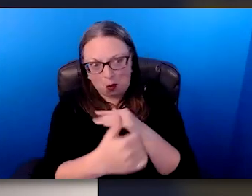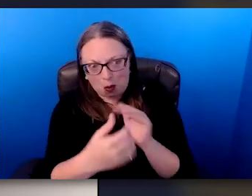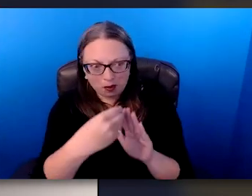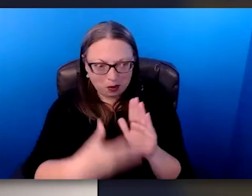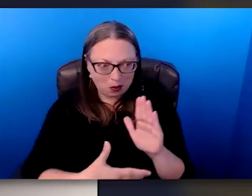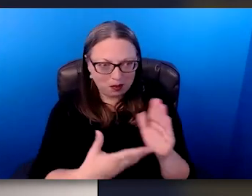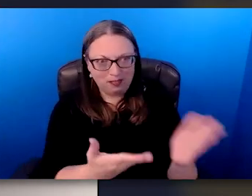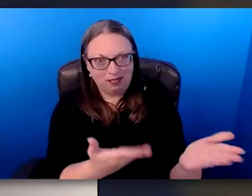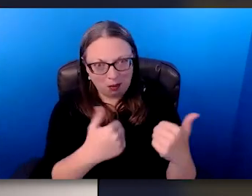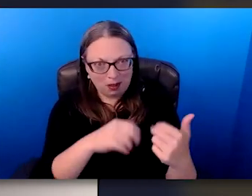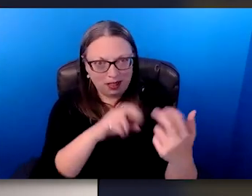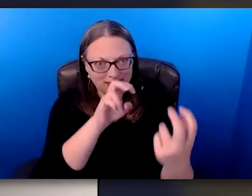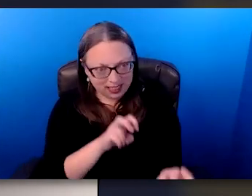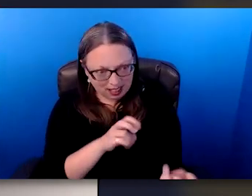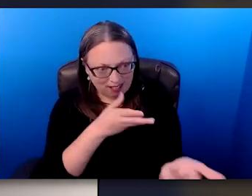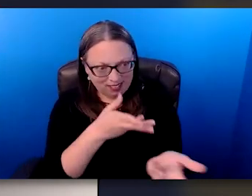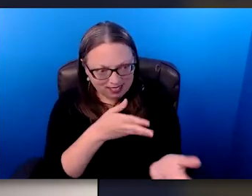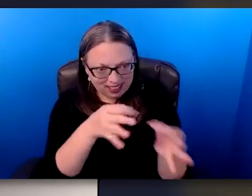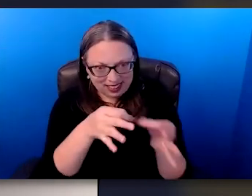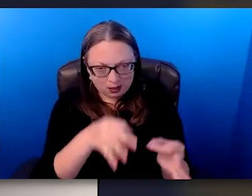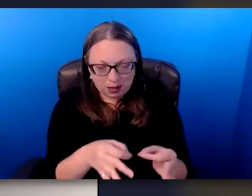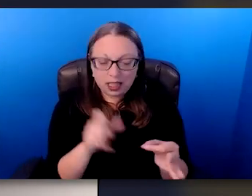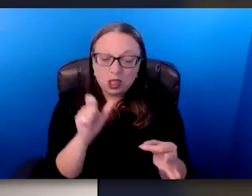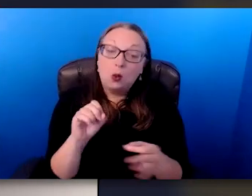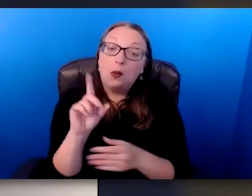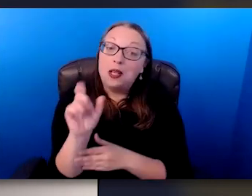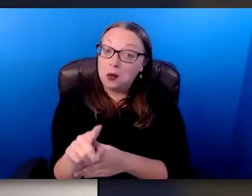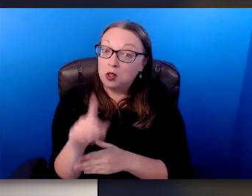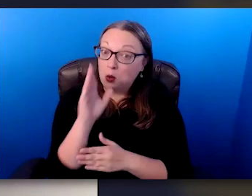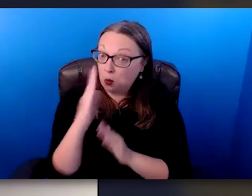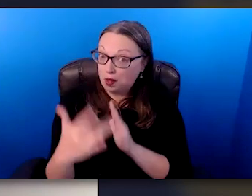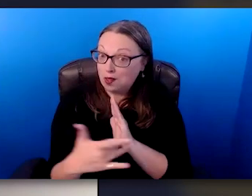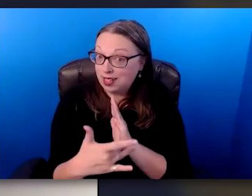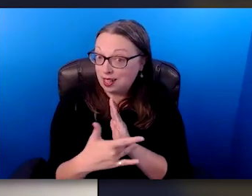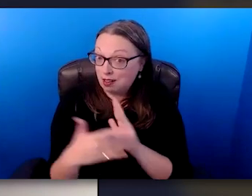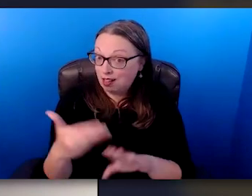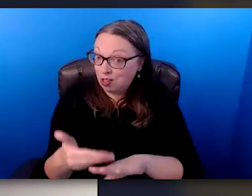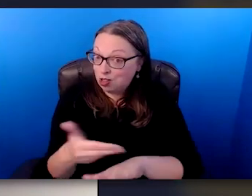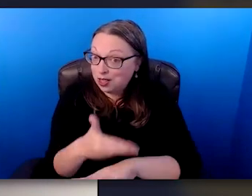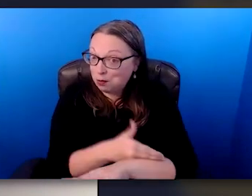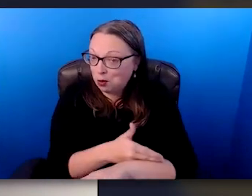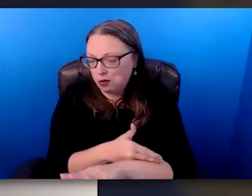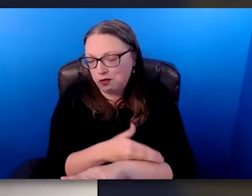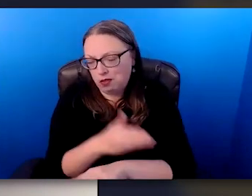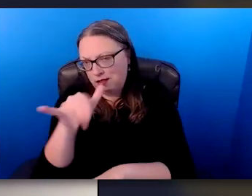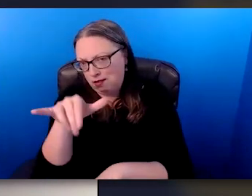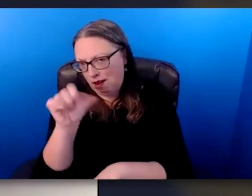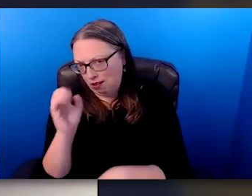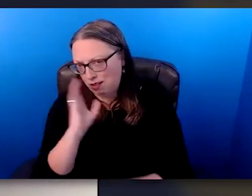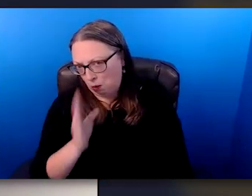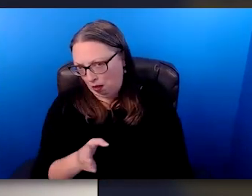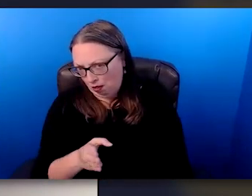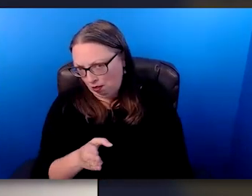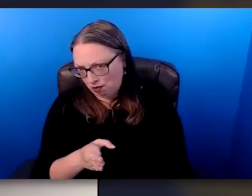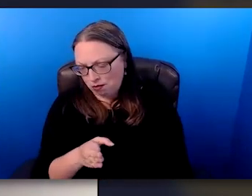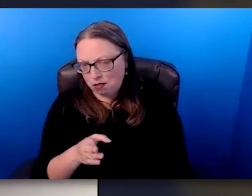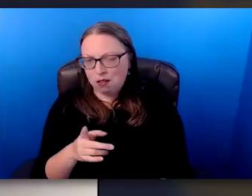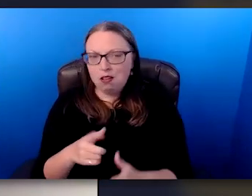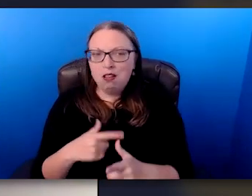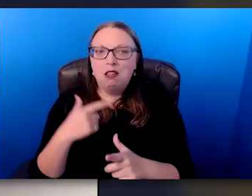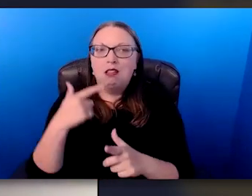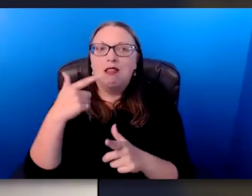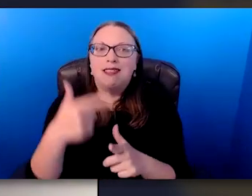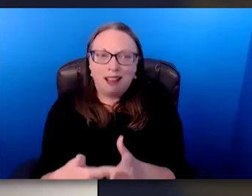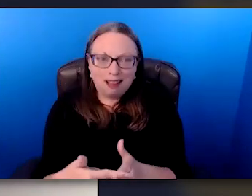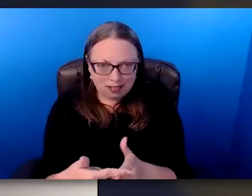is, will the technology get better? I think probably the answer to that is yes, at which point it's not going